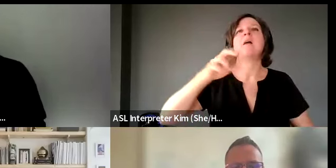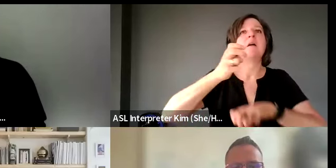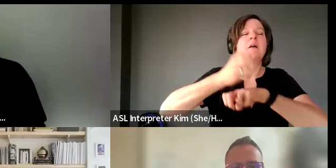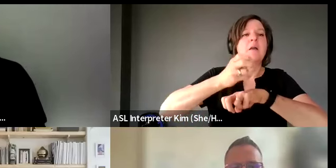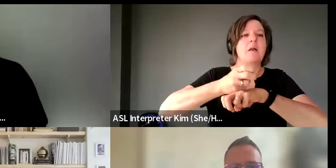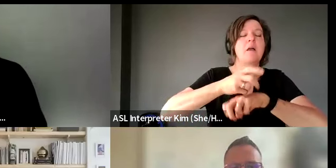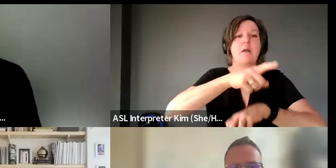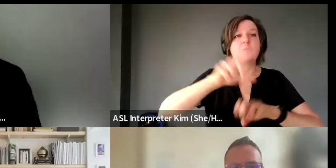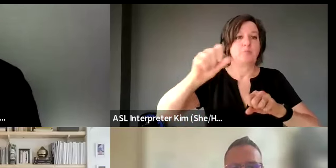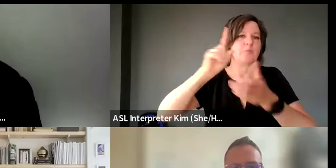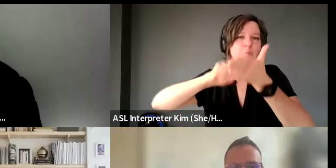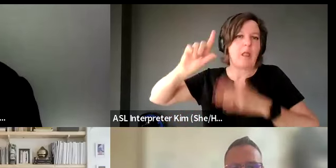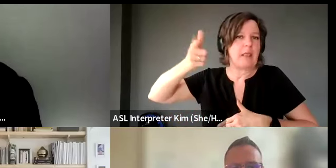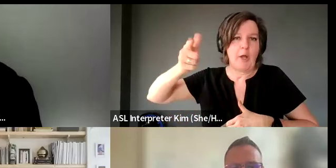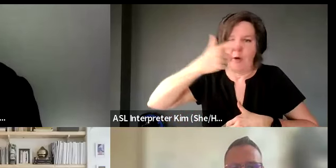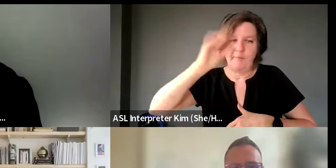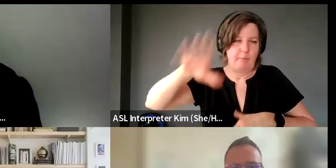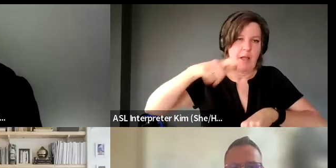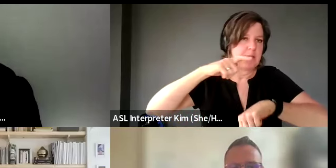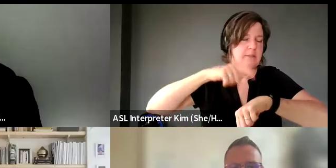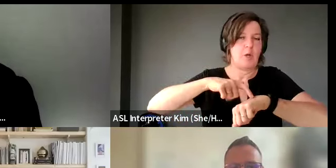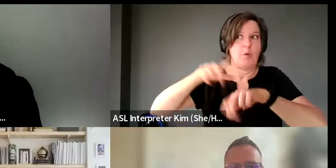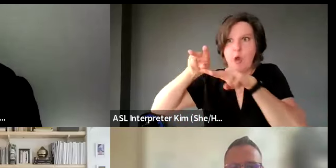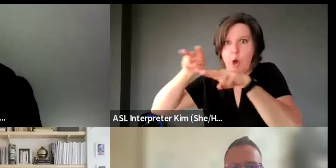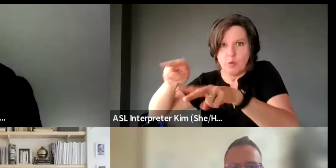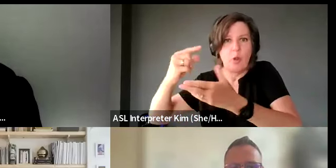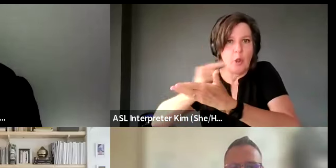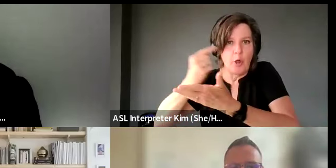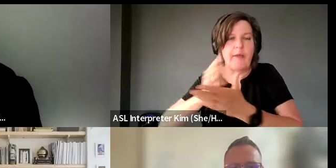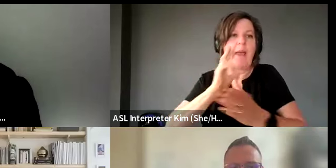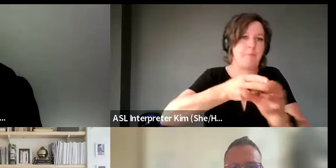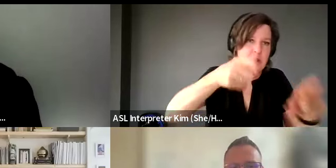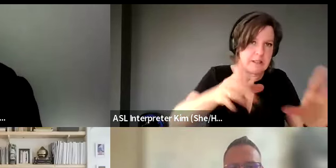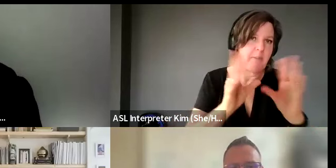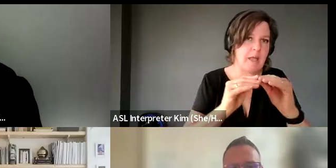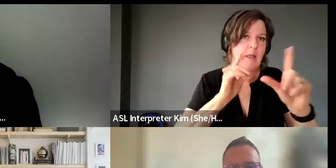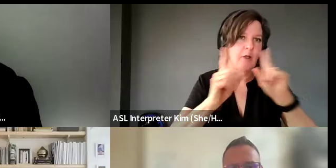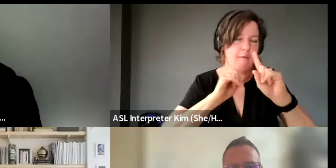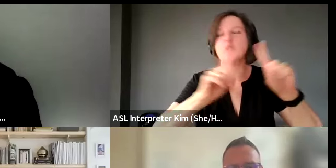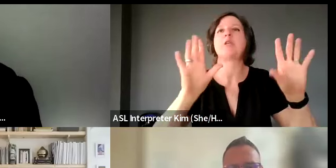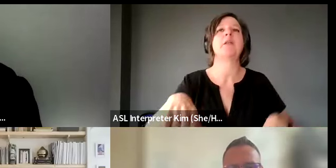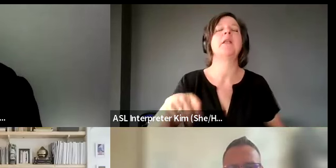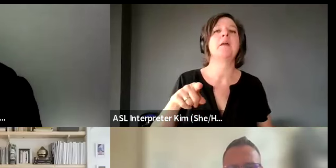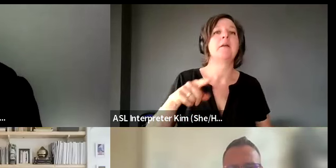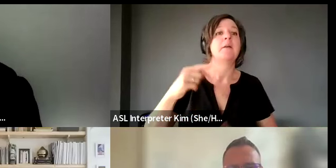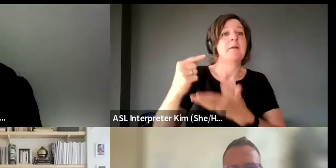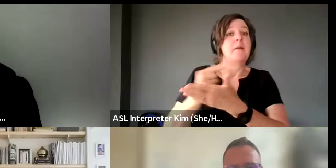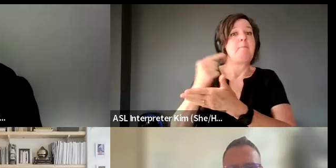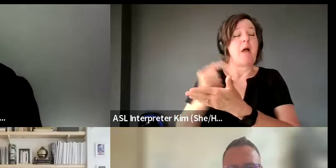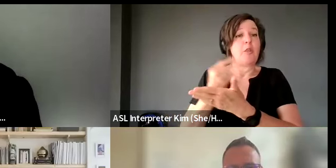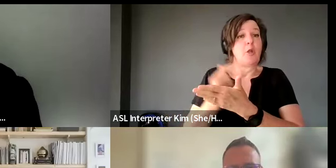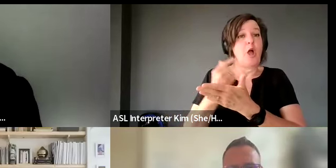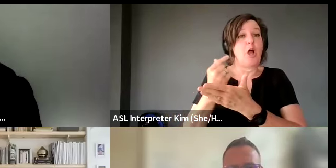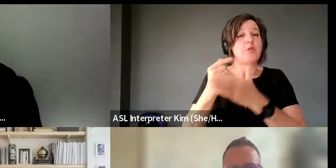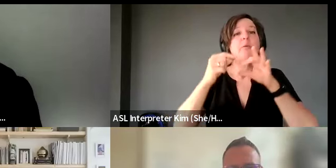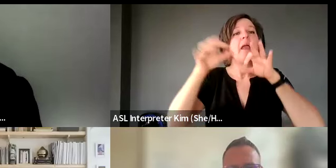so you can check it out later, because I know it's hard to look at the glossary and participate in the conversation. But so it's a glossary that explains